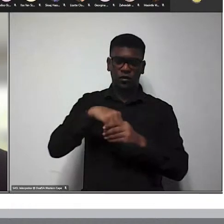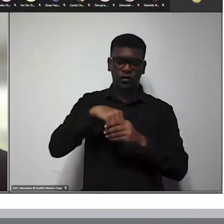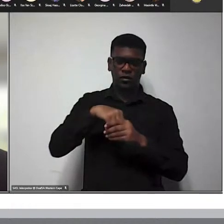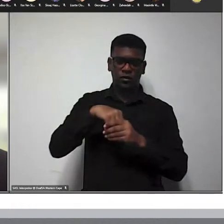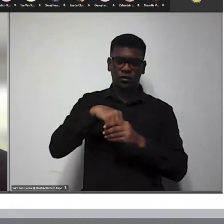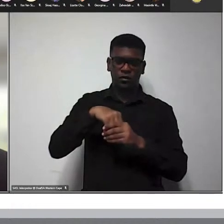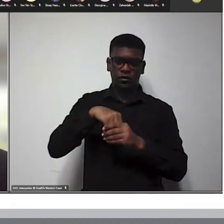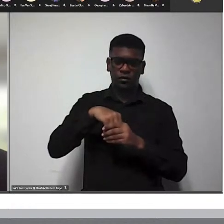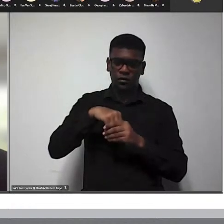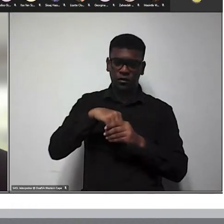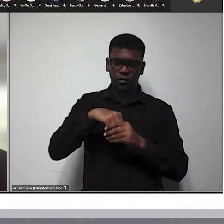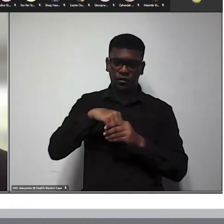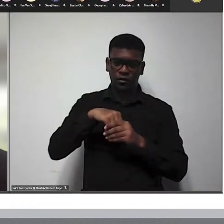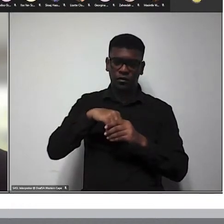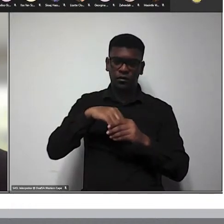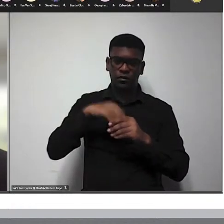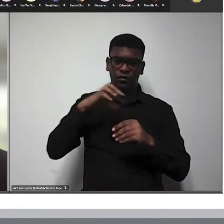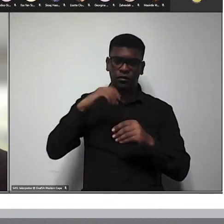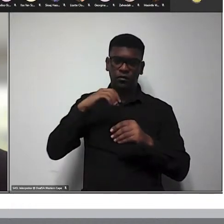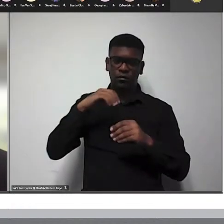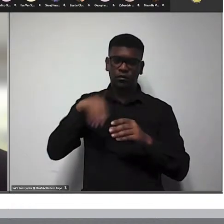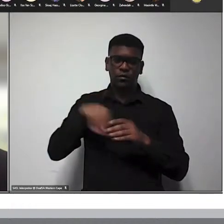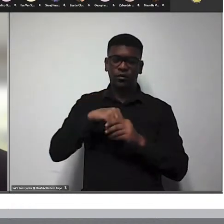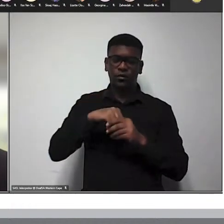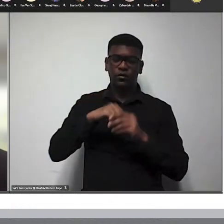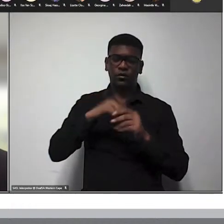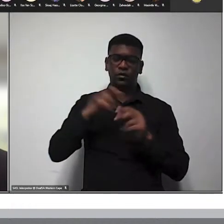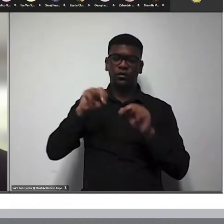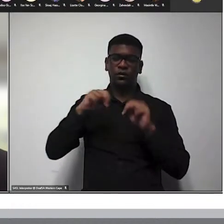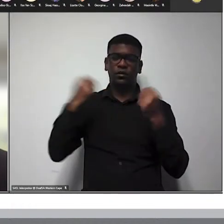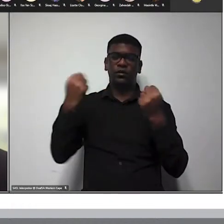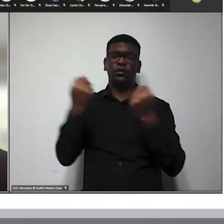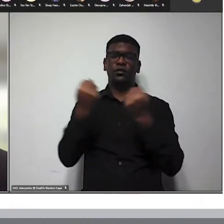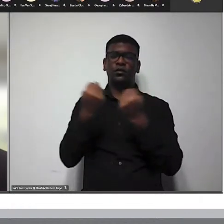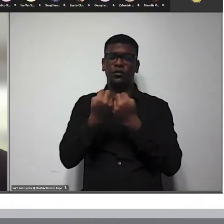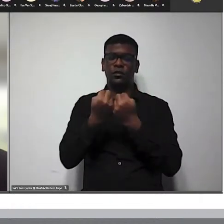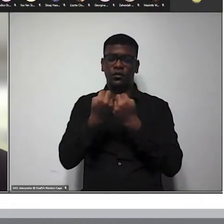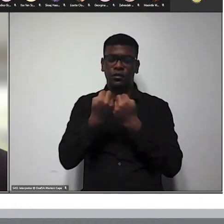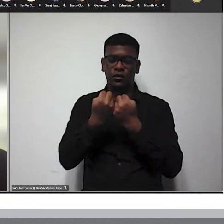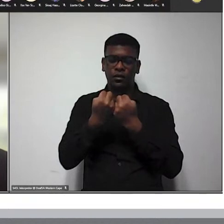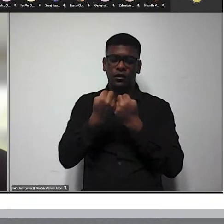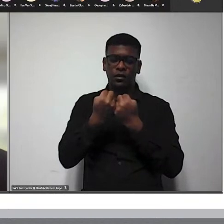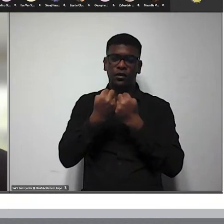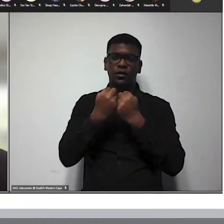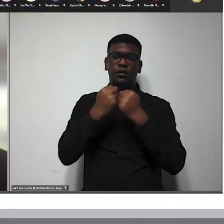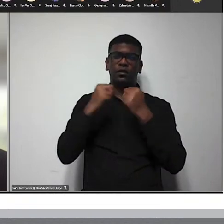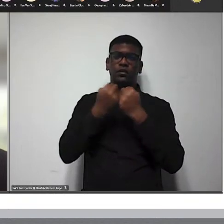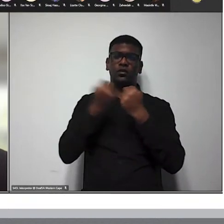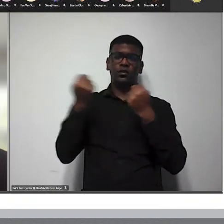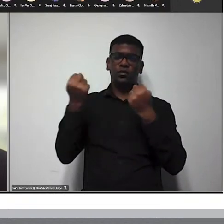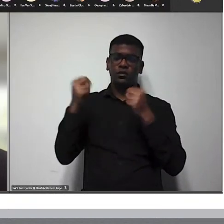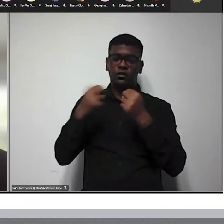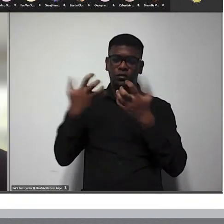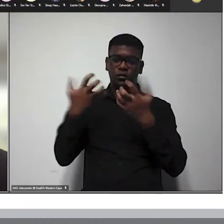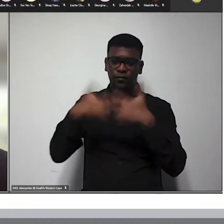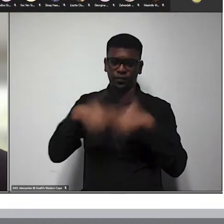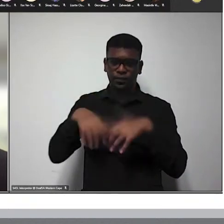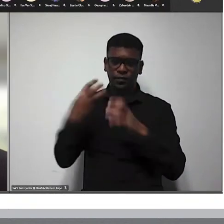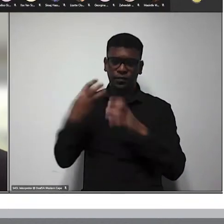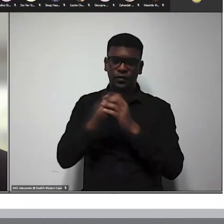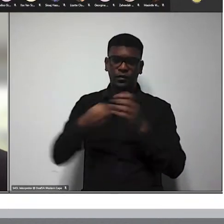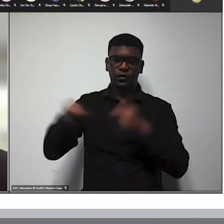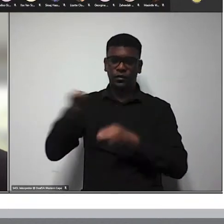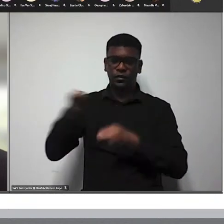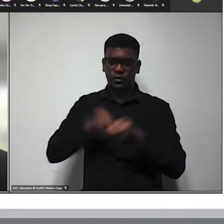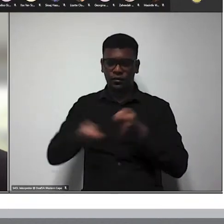part of the national, you know, interventions when it comes to trading. You know, what is it that the department